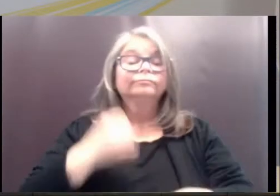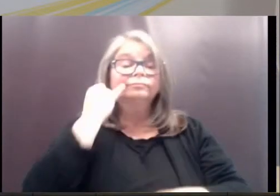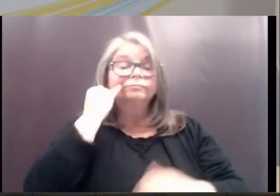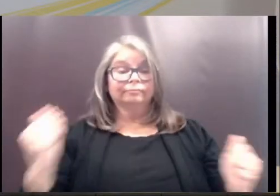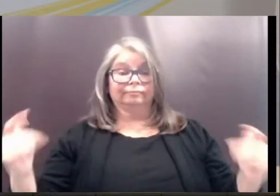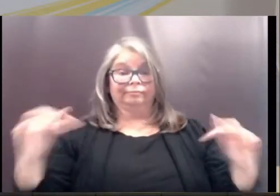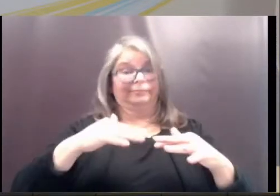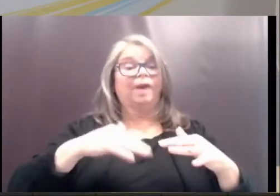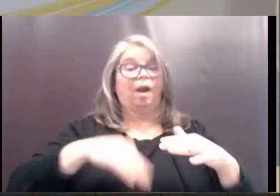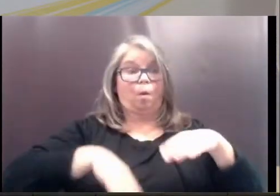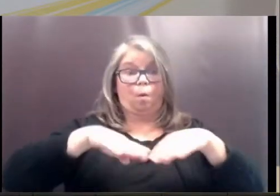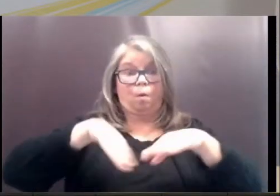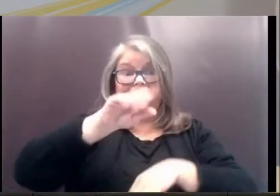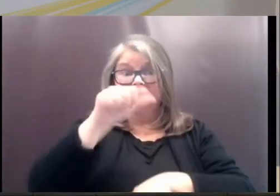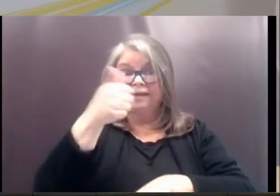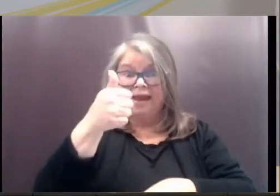fined.